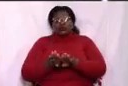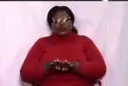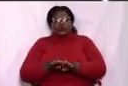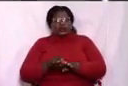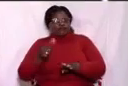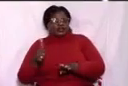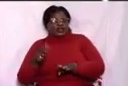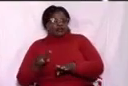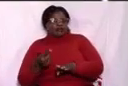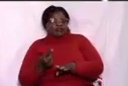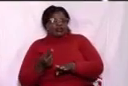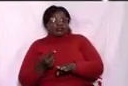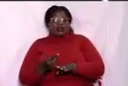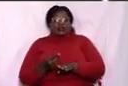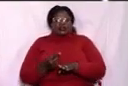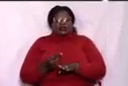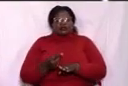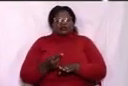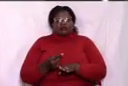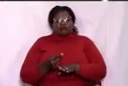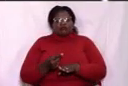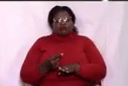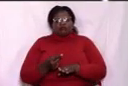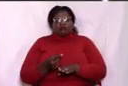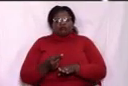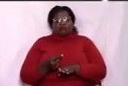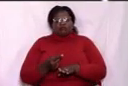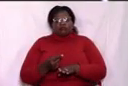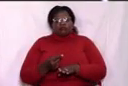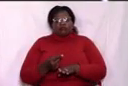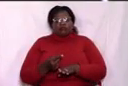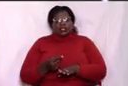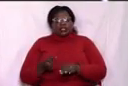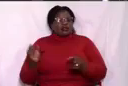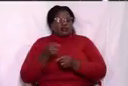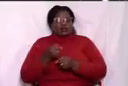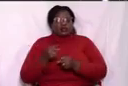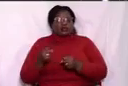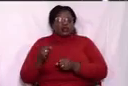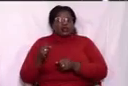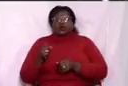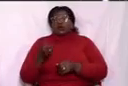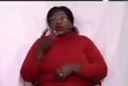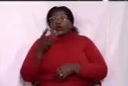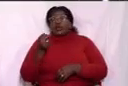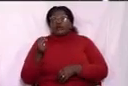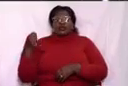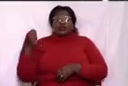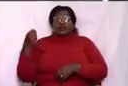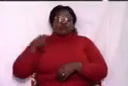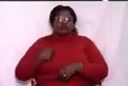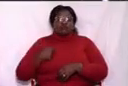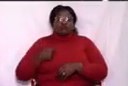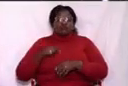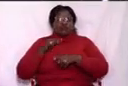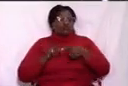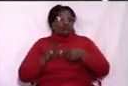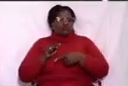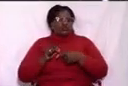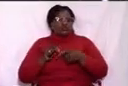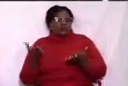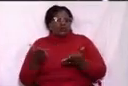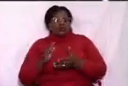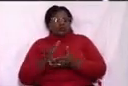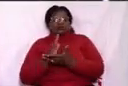items, fashion-forward items that you can't really find in a shop, like a Delela fanny pack or a bucket hat,